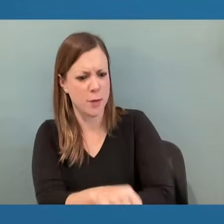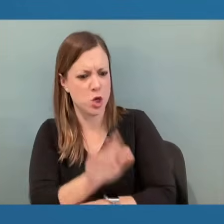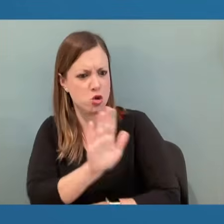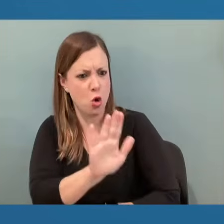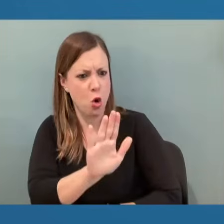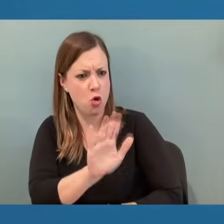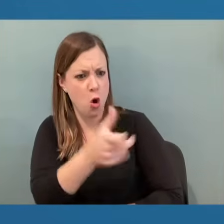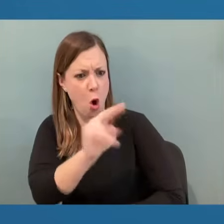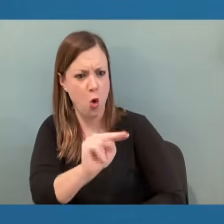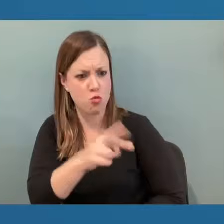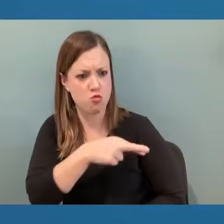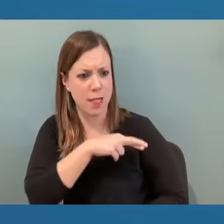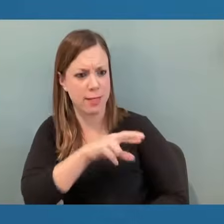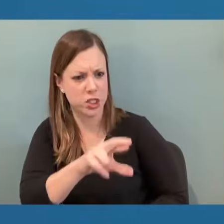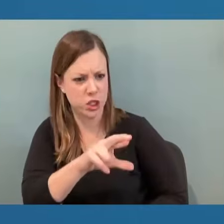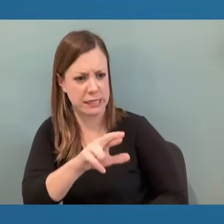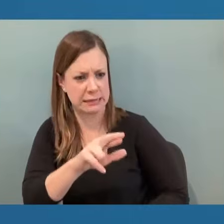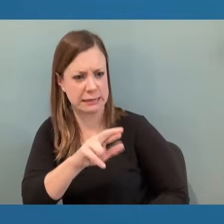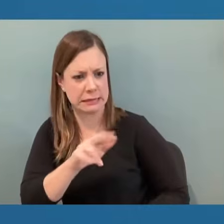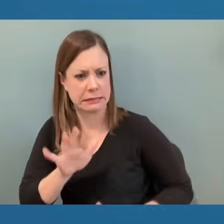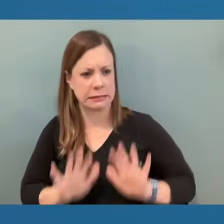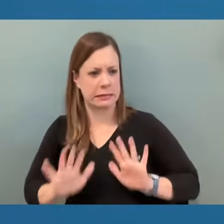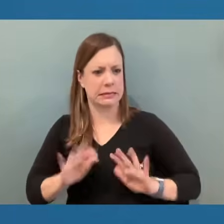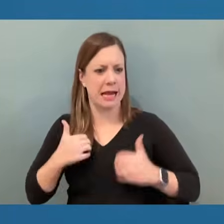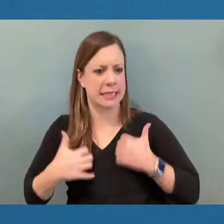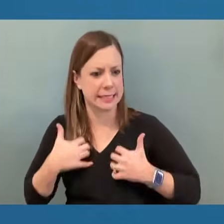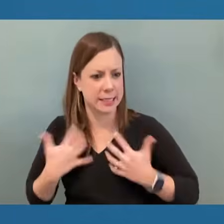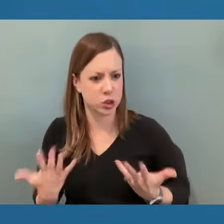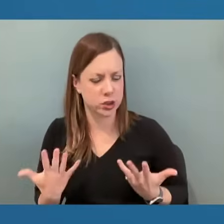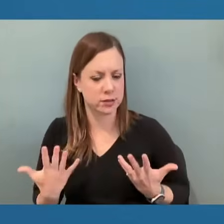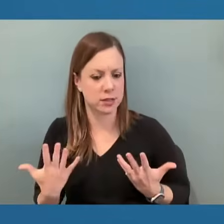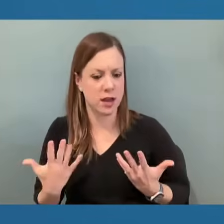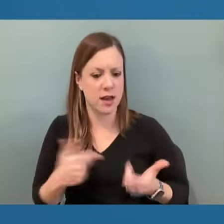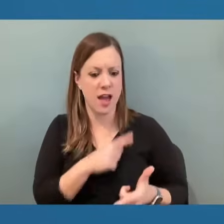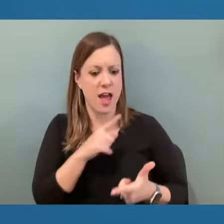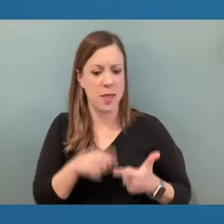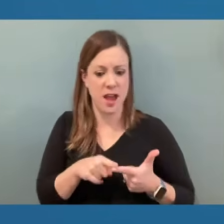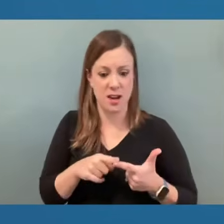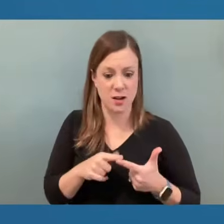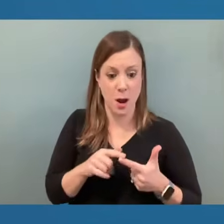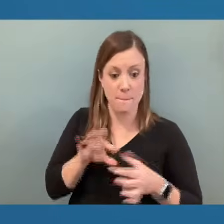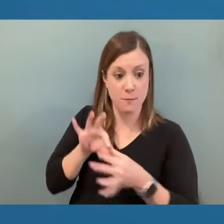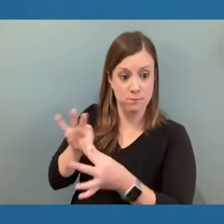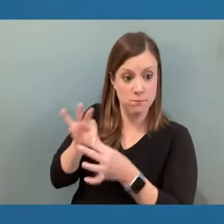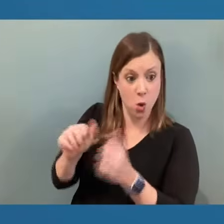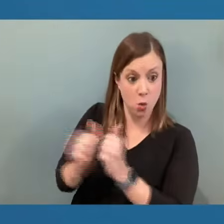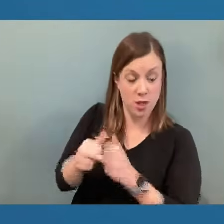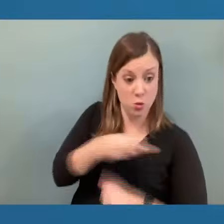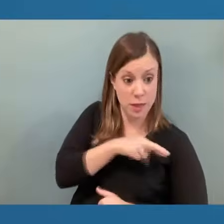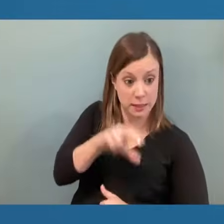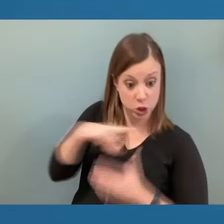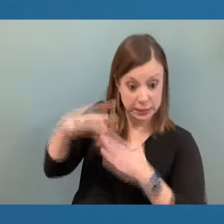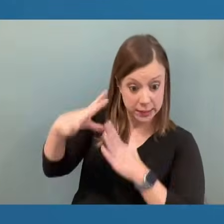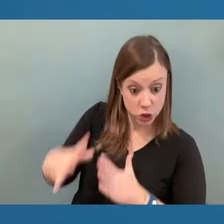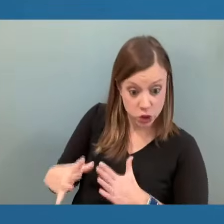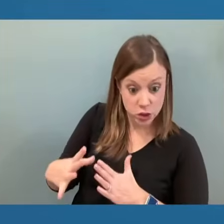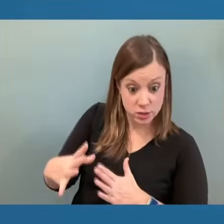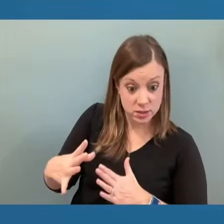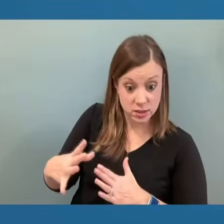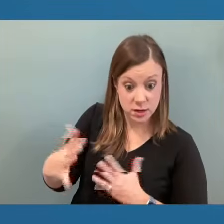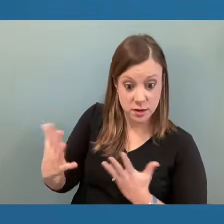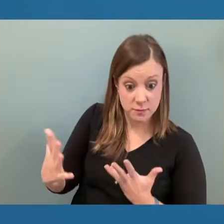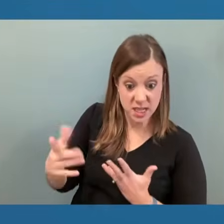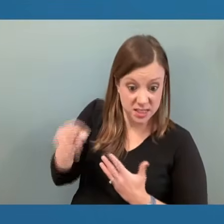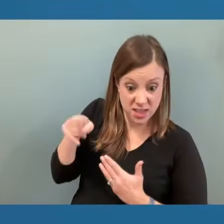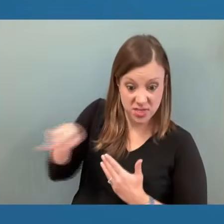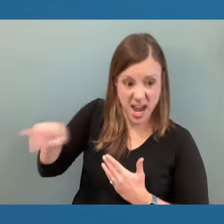moving forward your relationship with religious leaders in the state, how you're looking to overcome that given that they are so staunchly